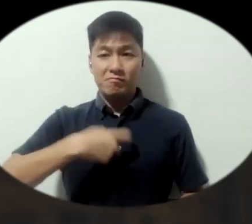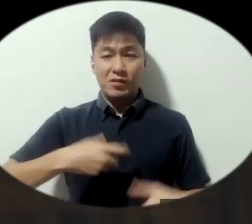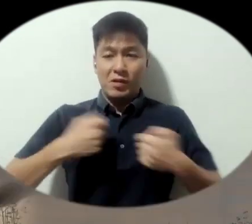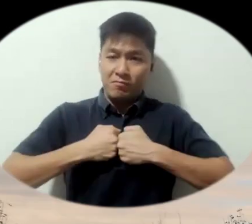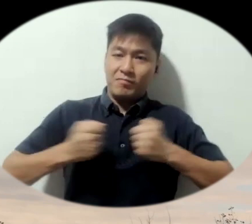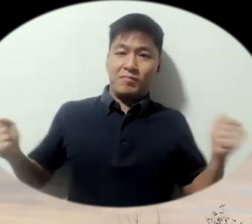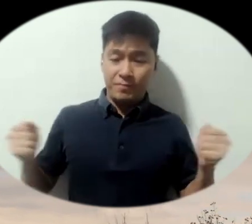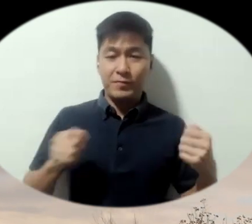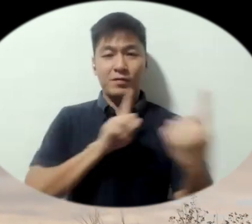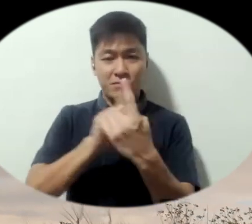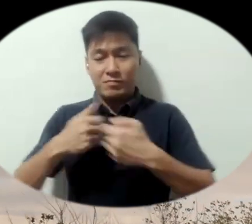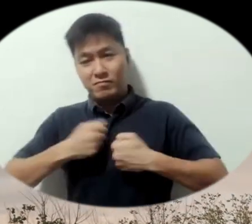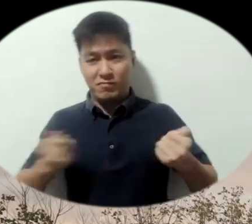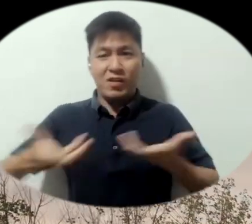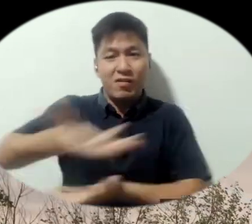wonderful.